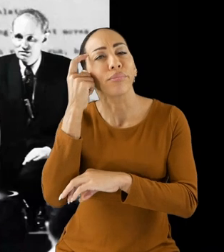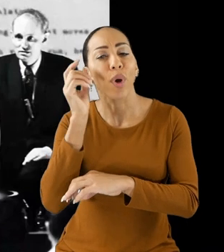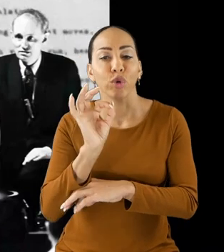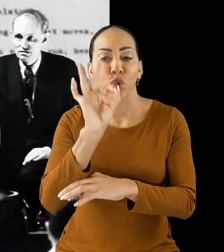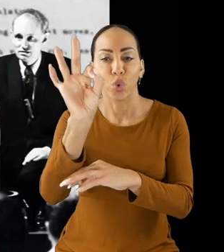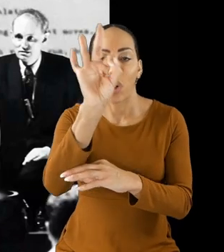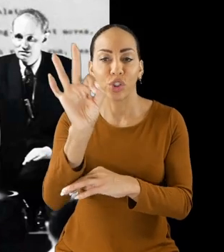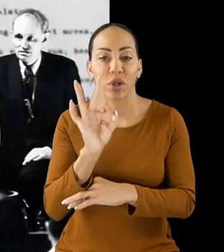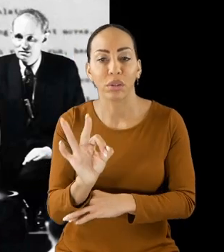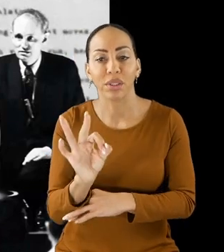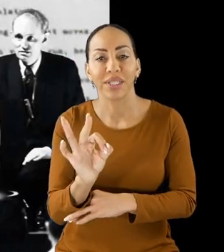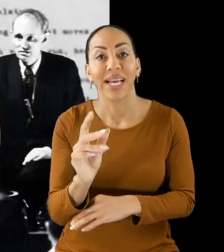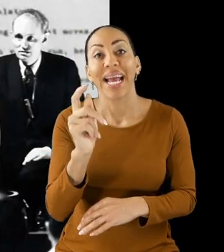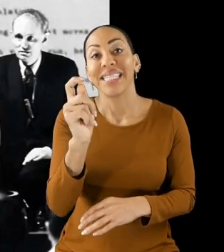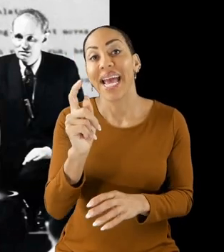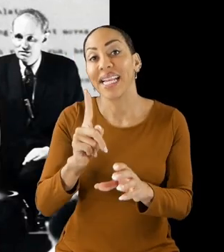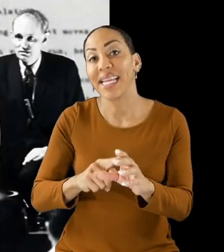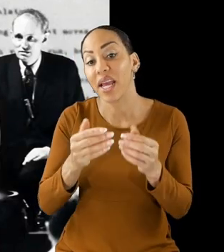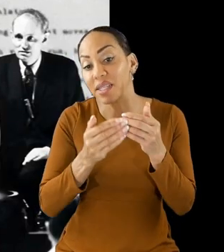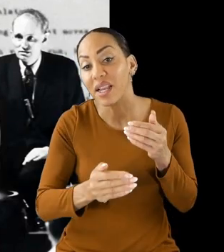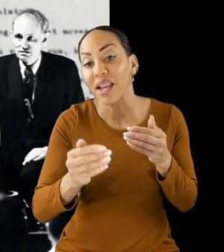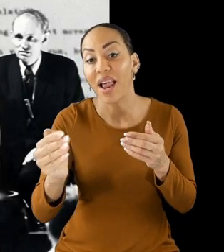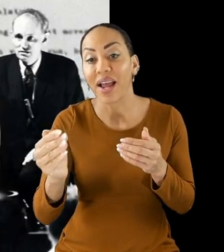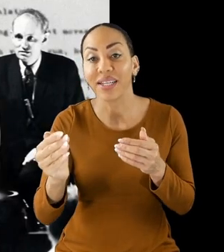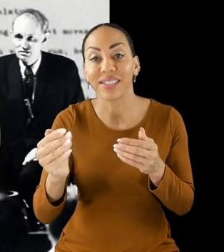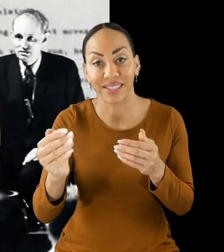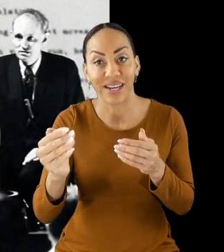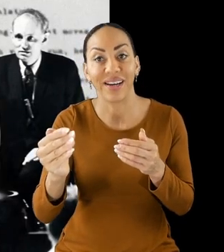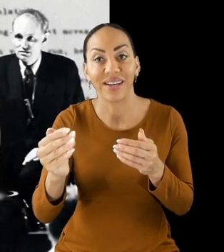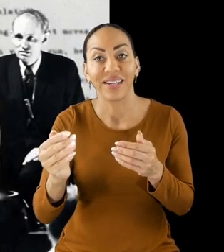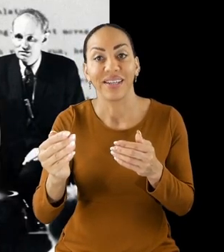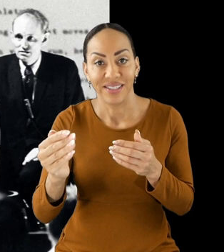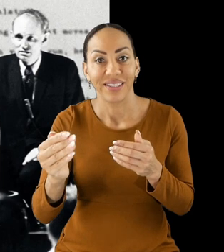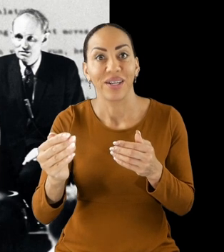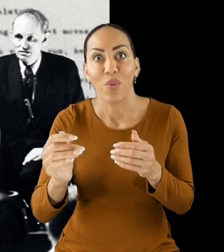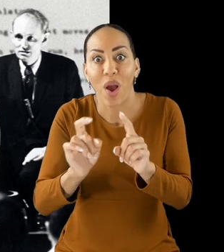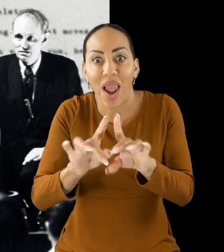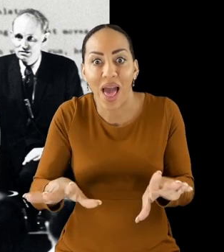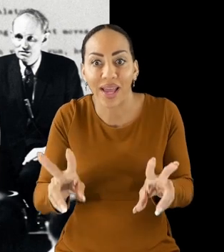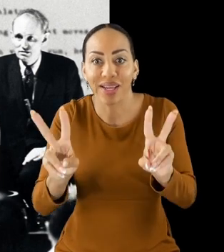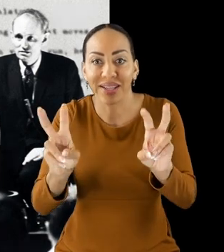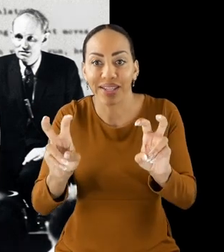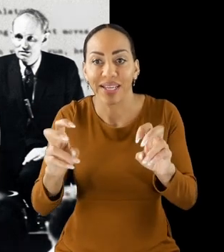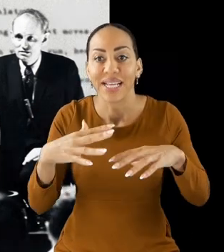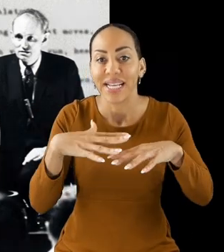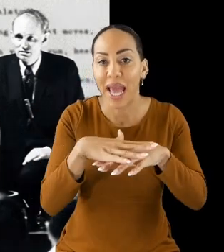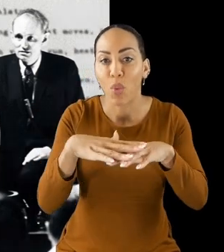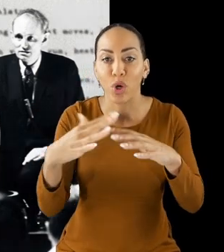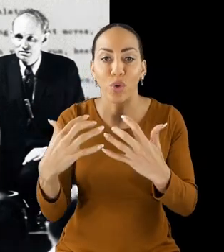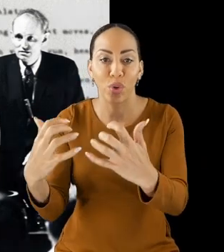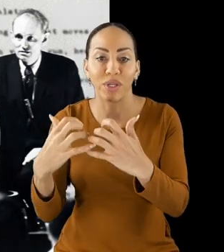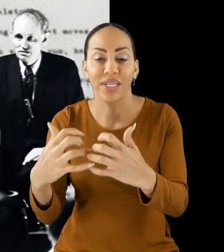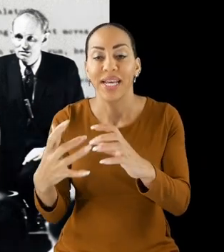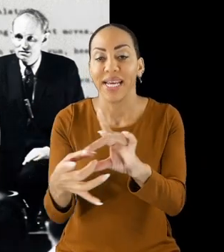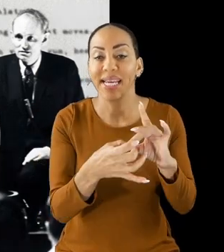quite interesting questions, about what the world would be like 10 years later in 1981 to a networked audience. He